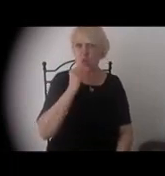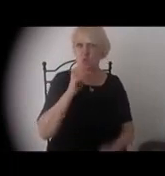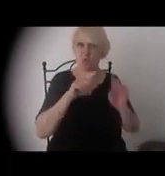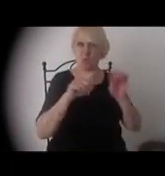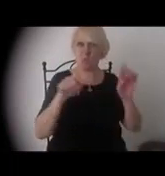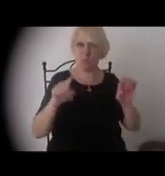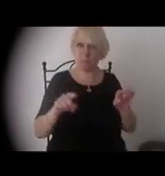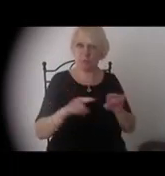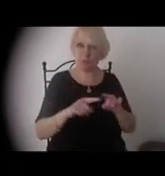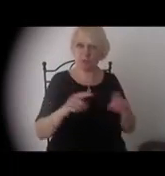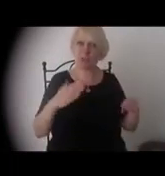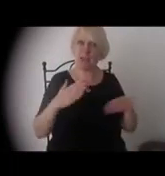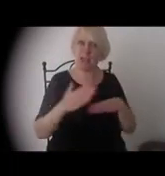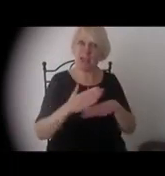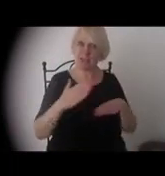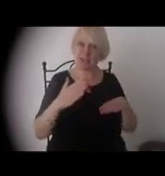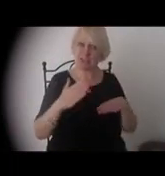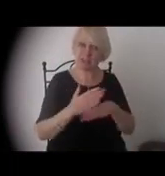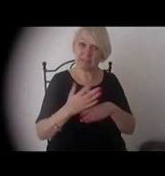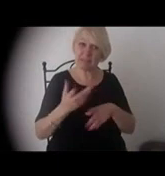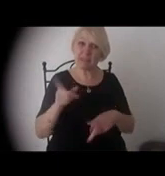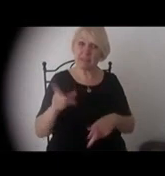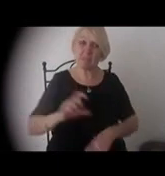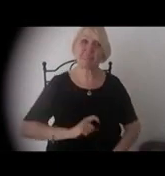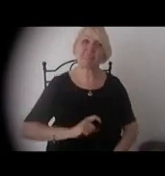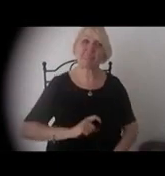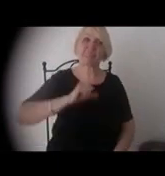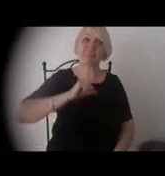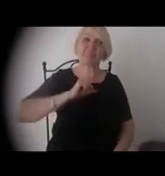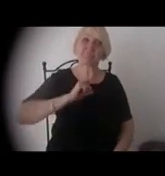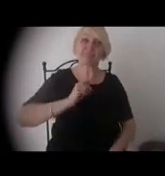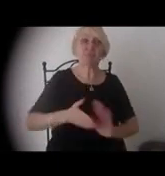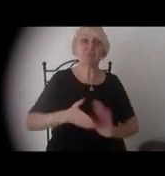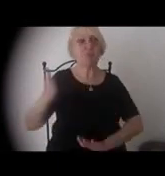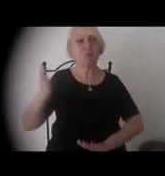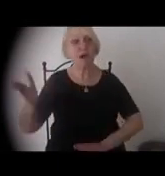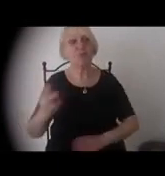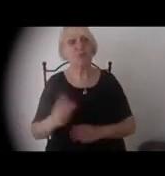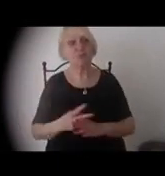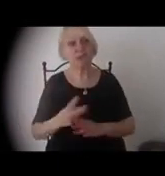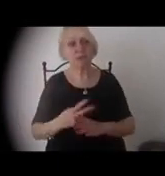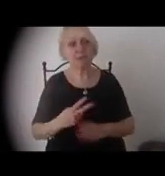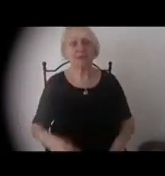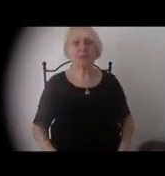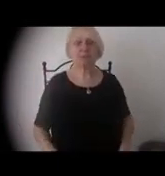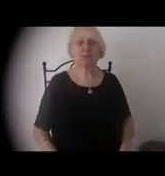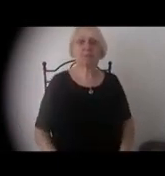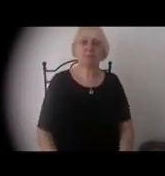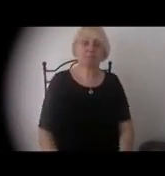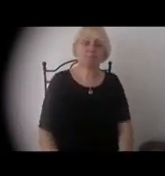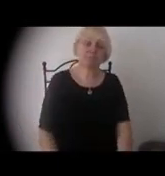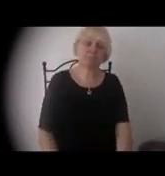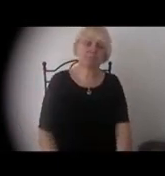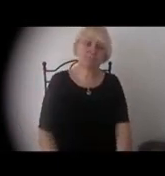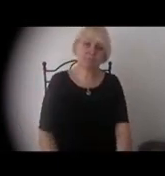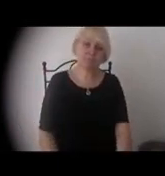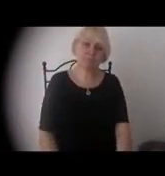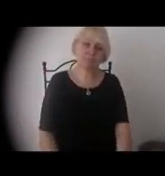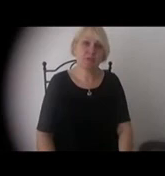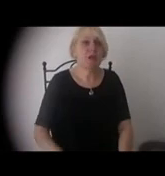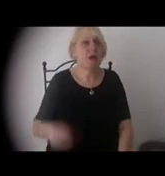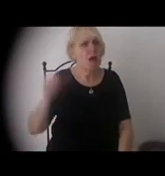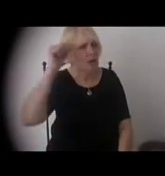that are going to happen in terms of going back to school. I know some schools have got